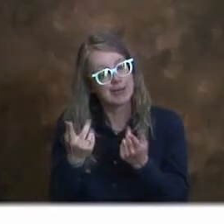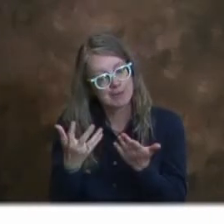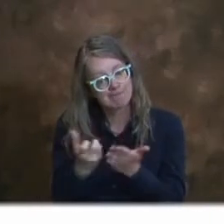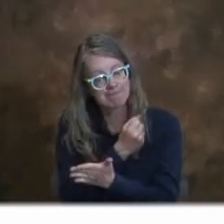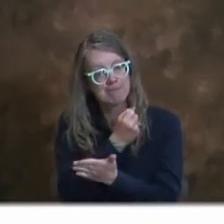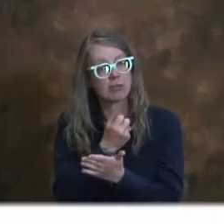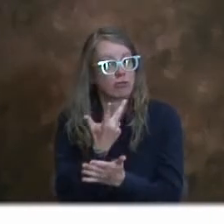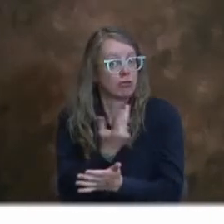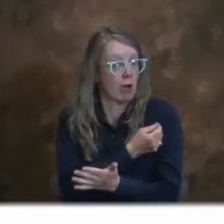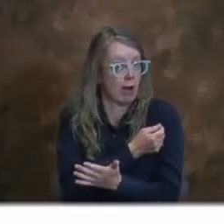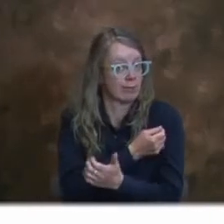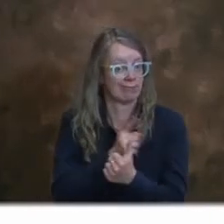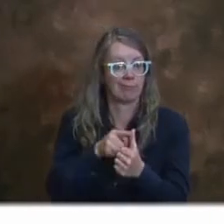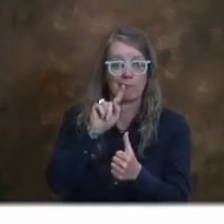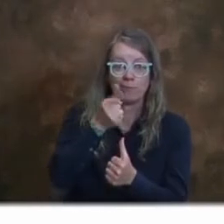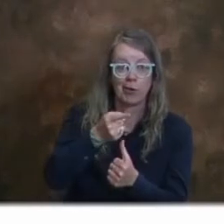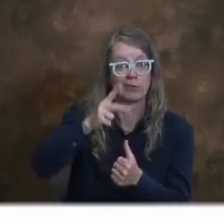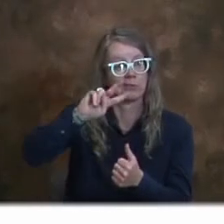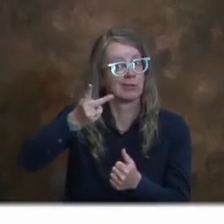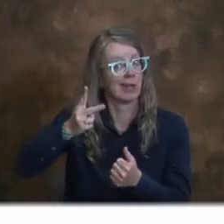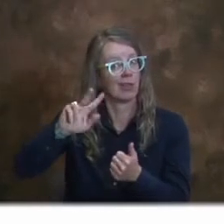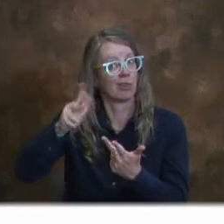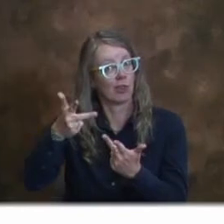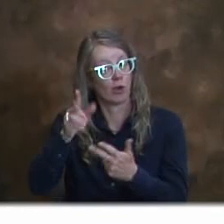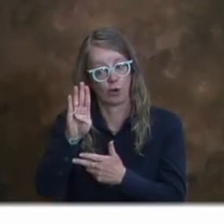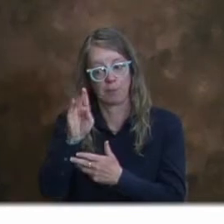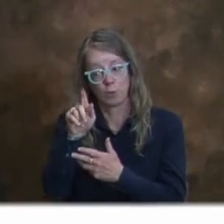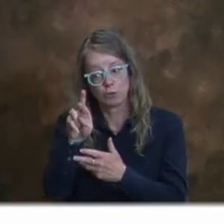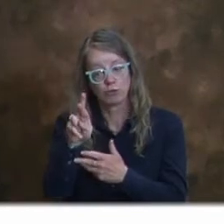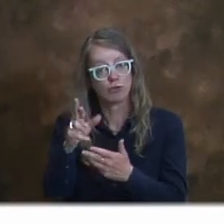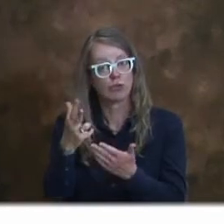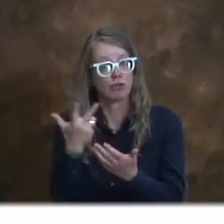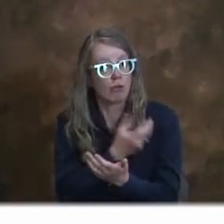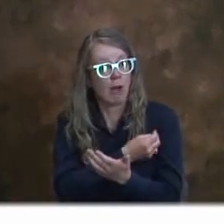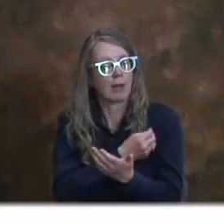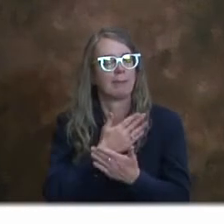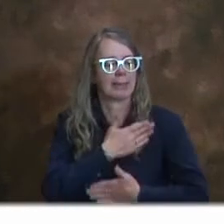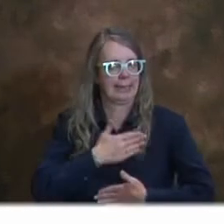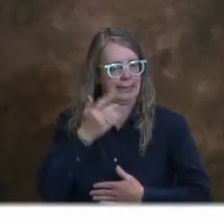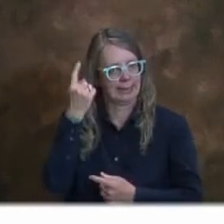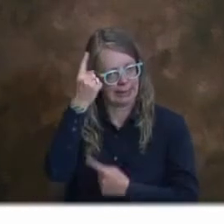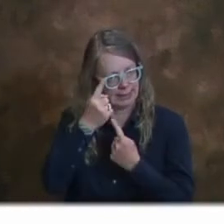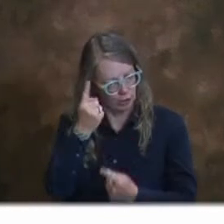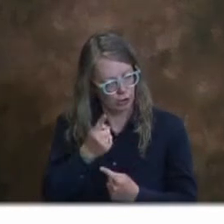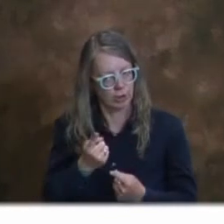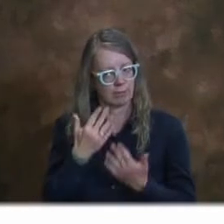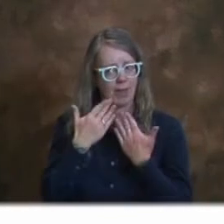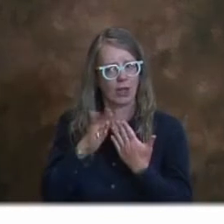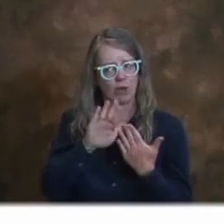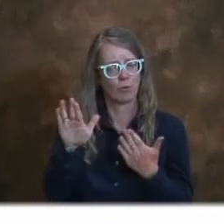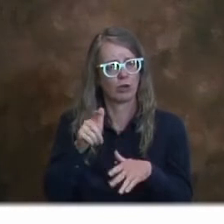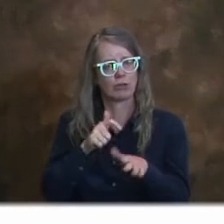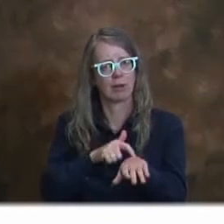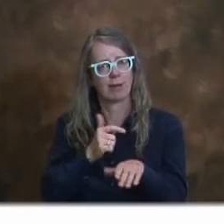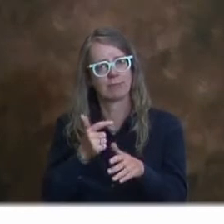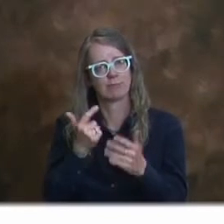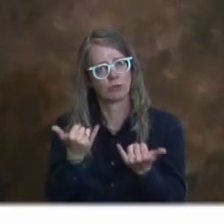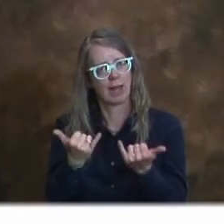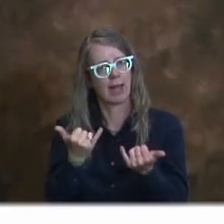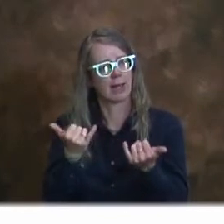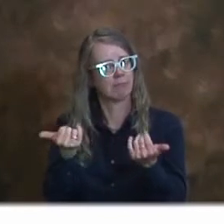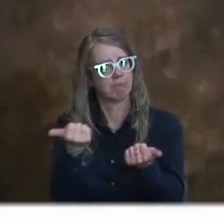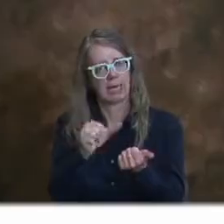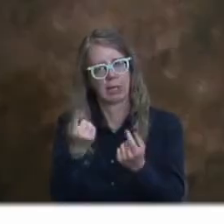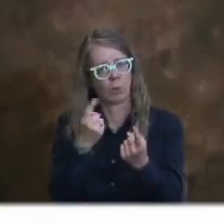your first, your second, or your booster. And I wanted to thank you all very much for your time today and welcome any questions.